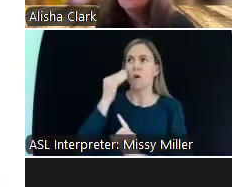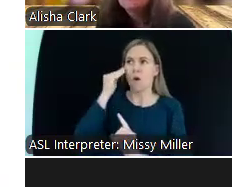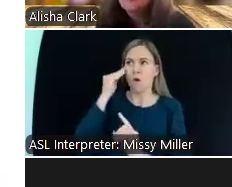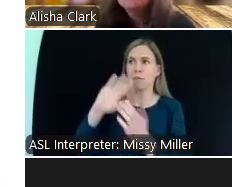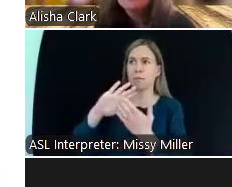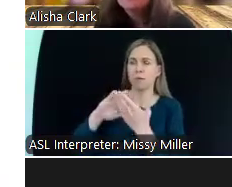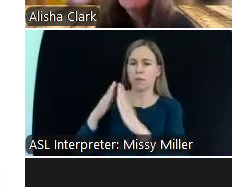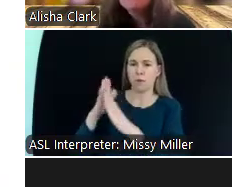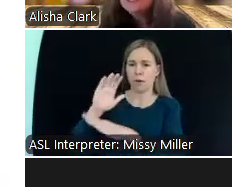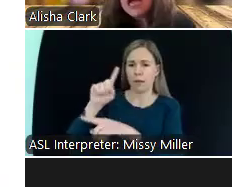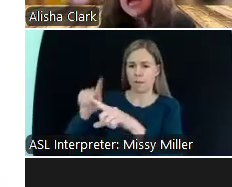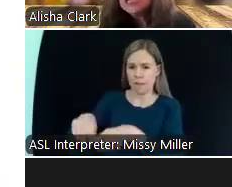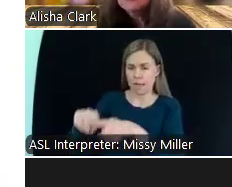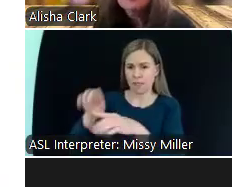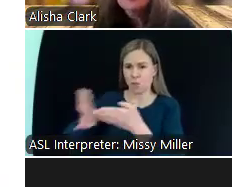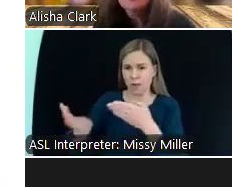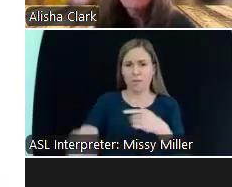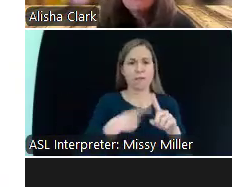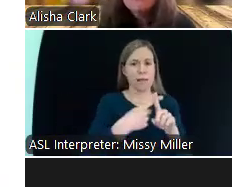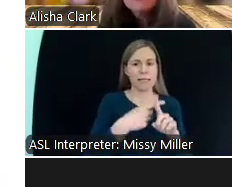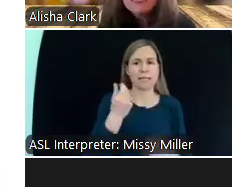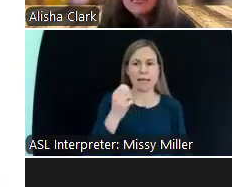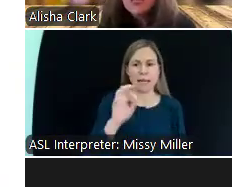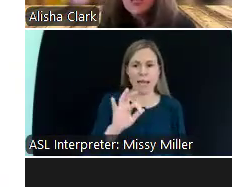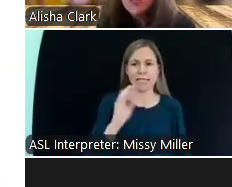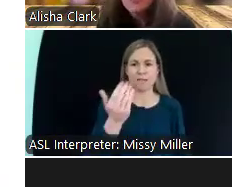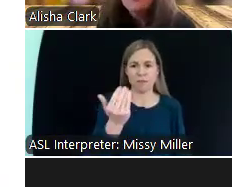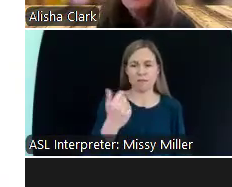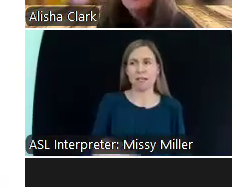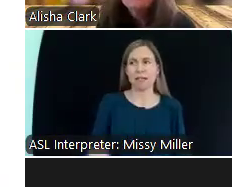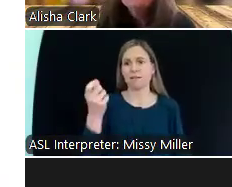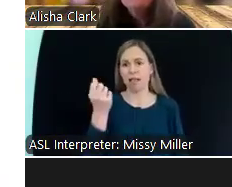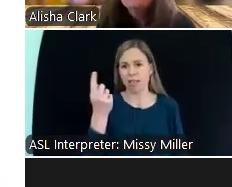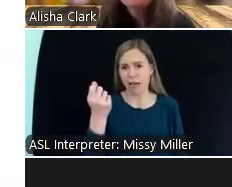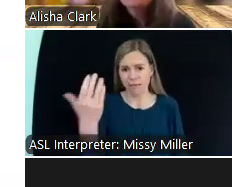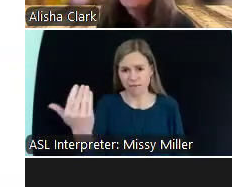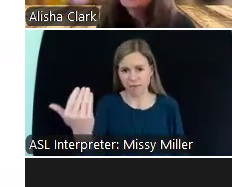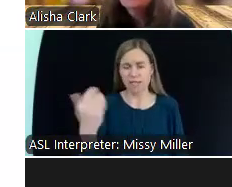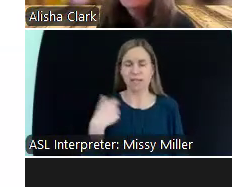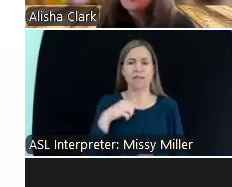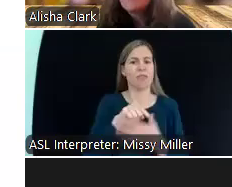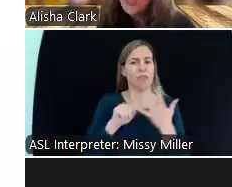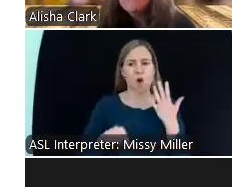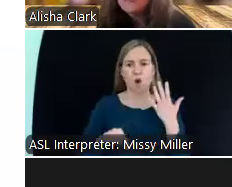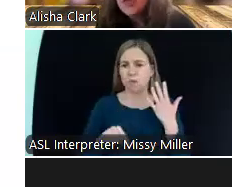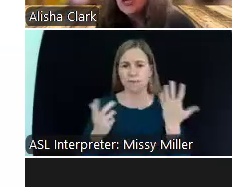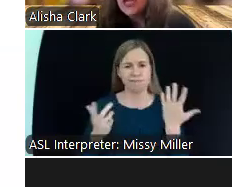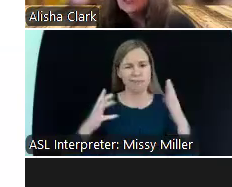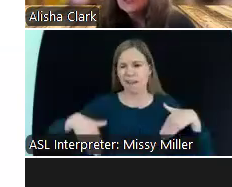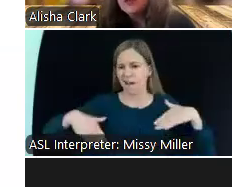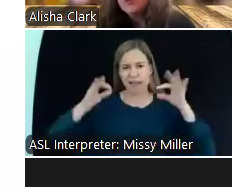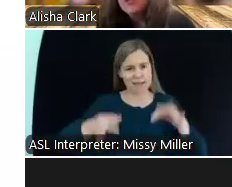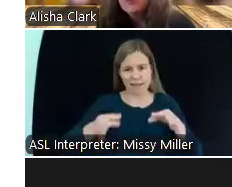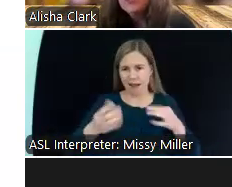waivers, but there's also 1915Is. There's an 1115. None of those decisions have been made